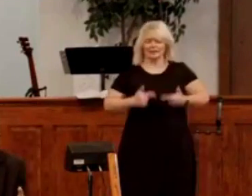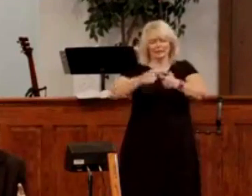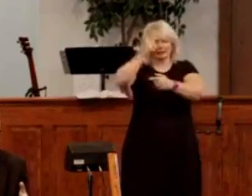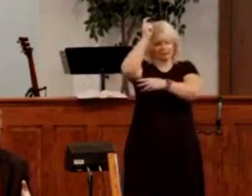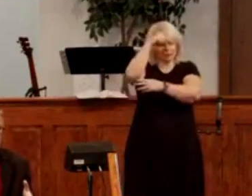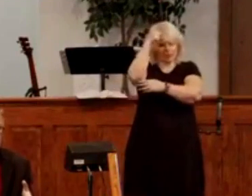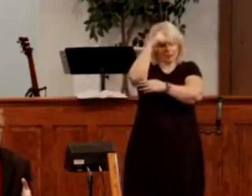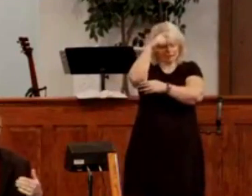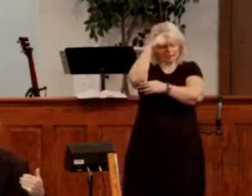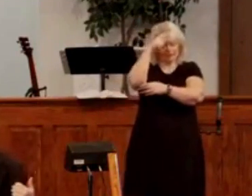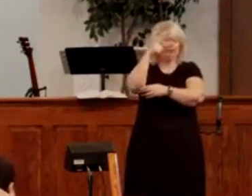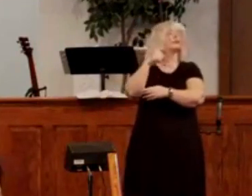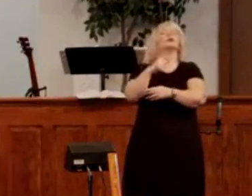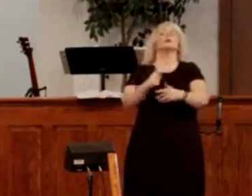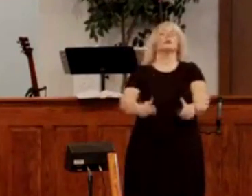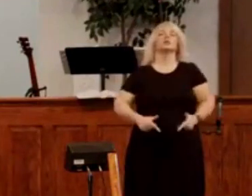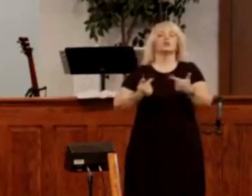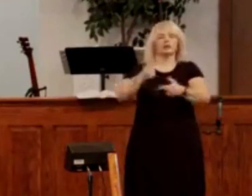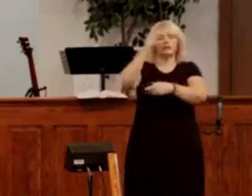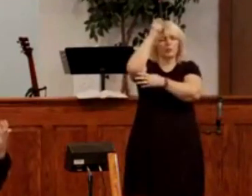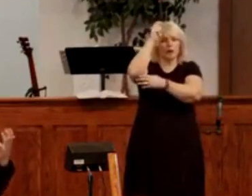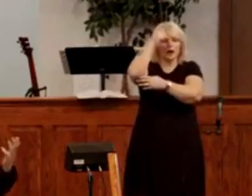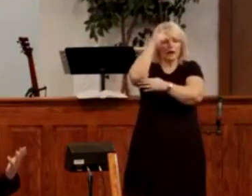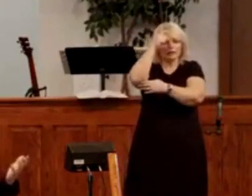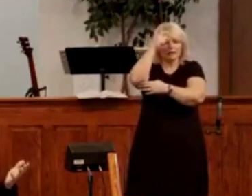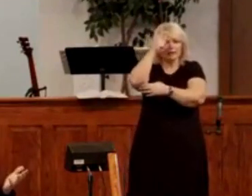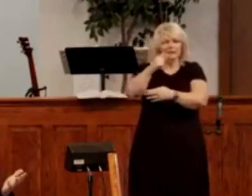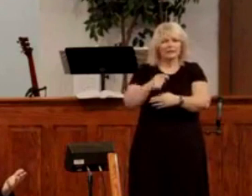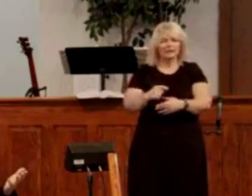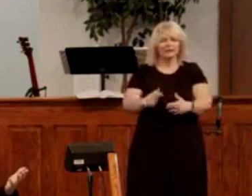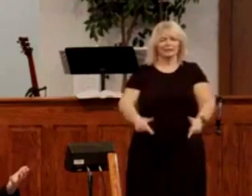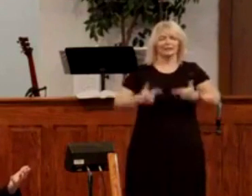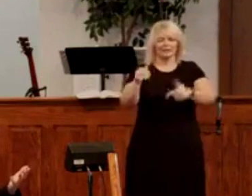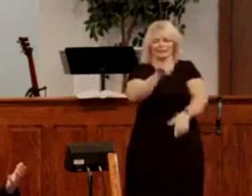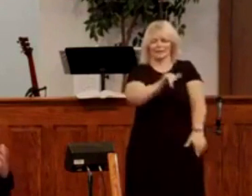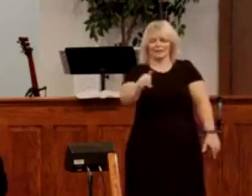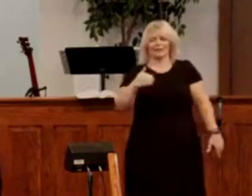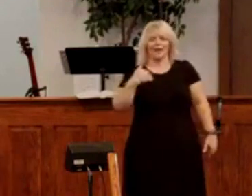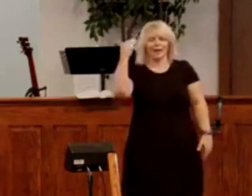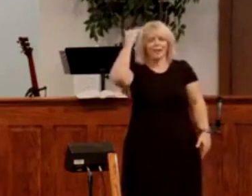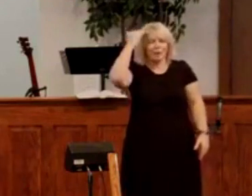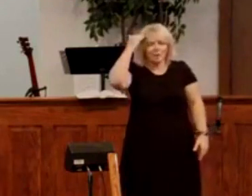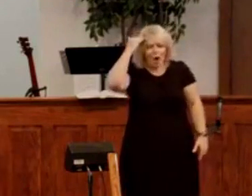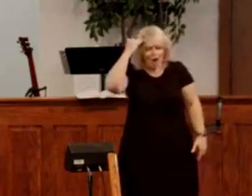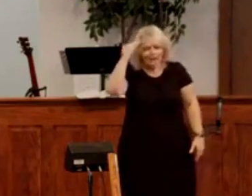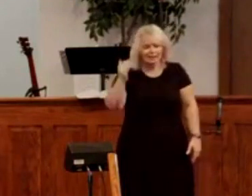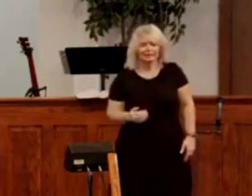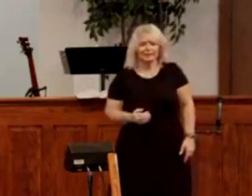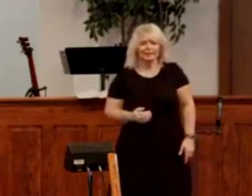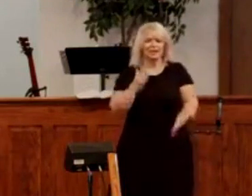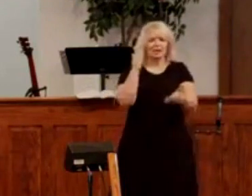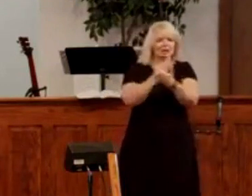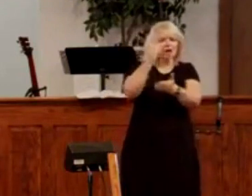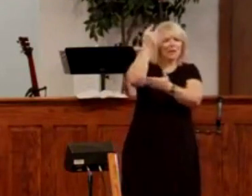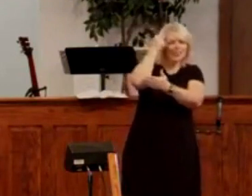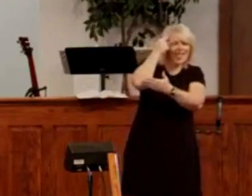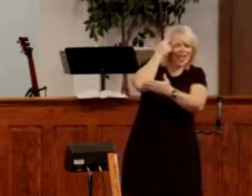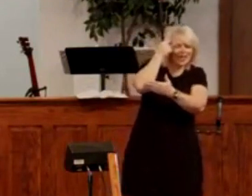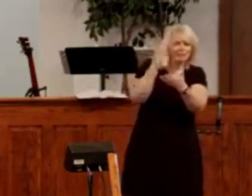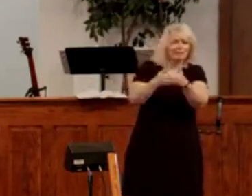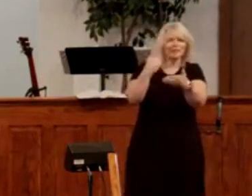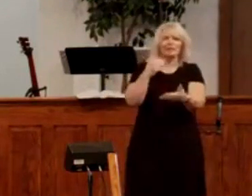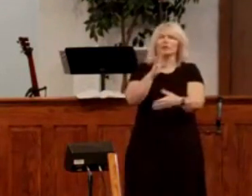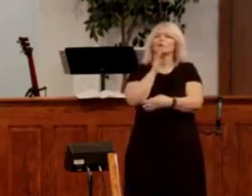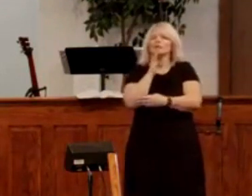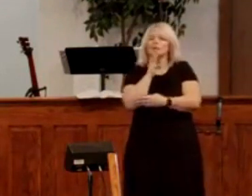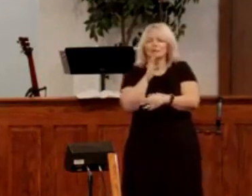fully in the day, we are to live wisely. We're to live as if we have a brain. We're to stop and think before we speak. We're to stop and think before